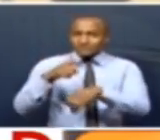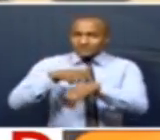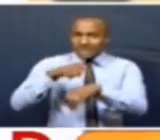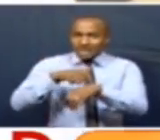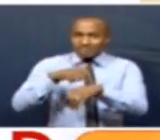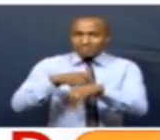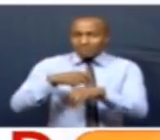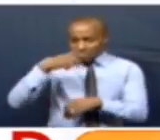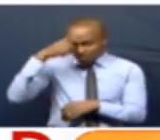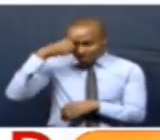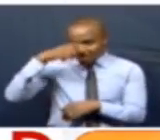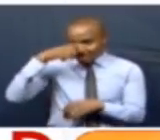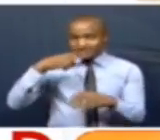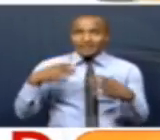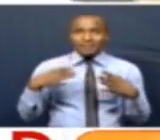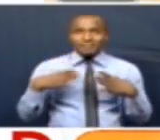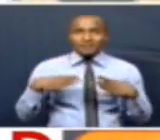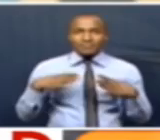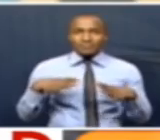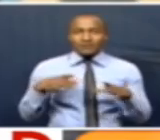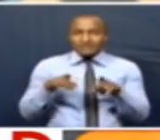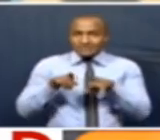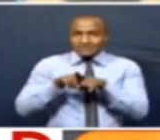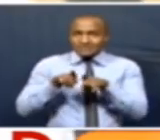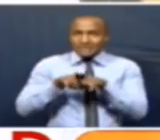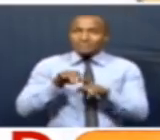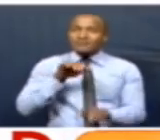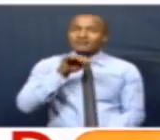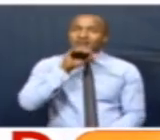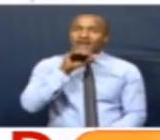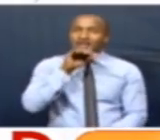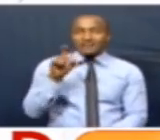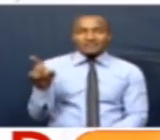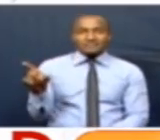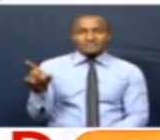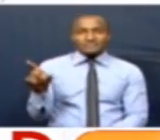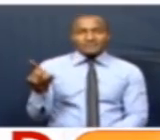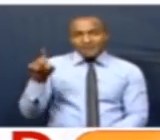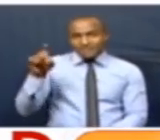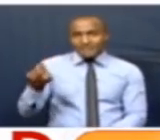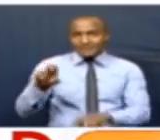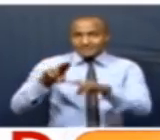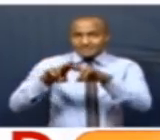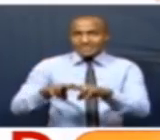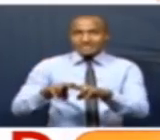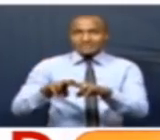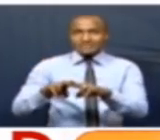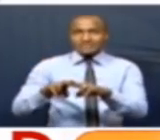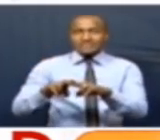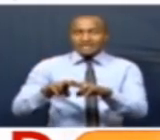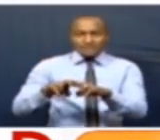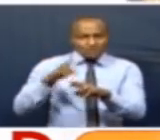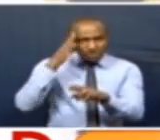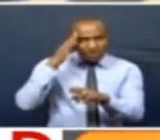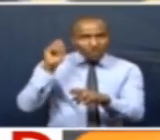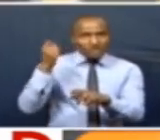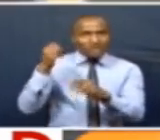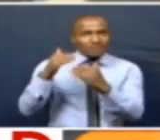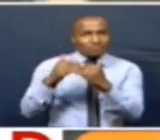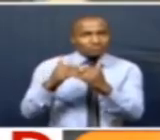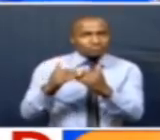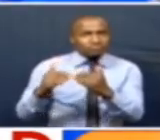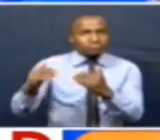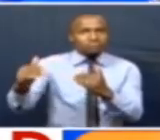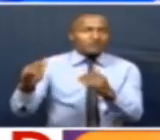men like Raila Amolo Odinga to sit down together to determine how Kenya is going to move